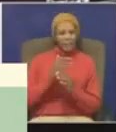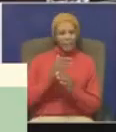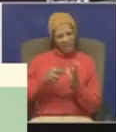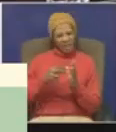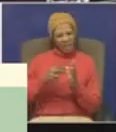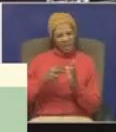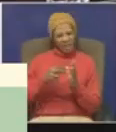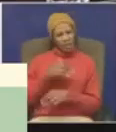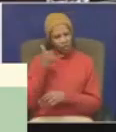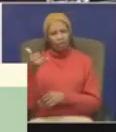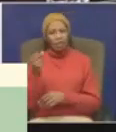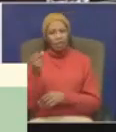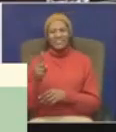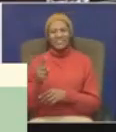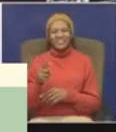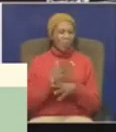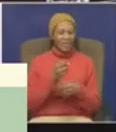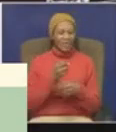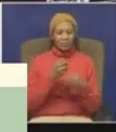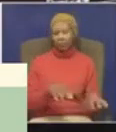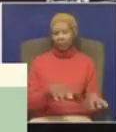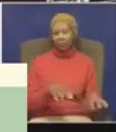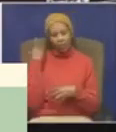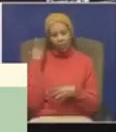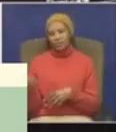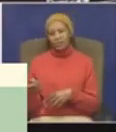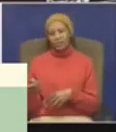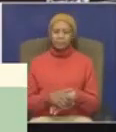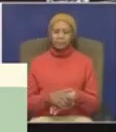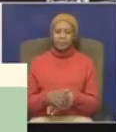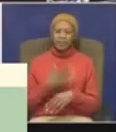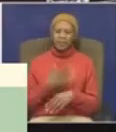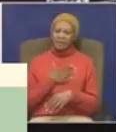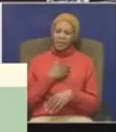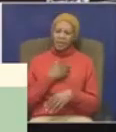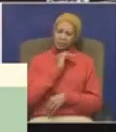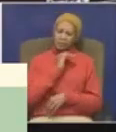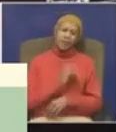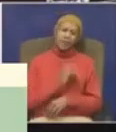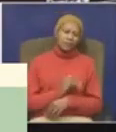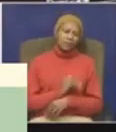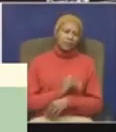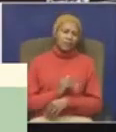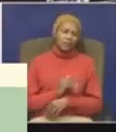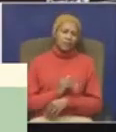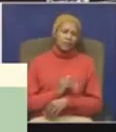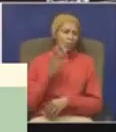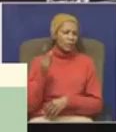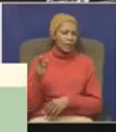things. I felt very sad when that incident happened